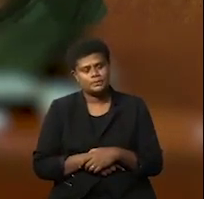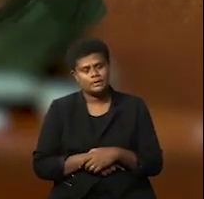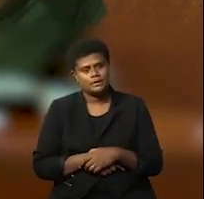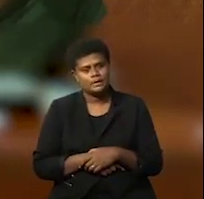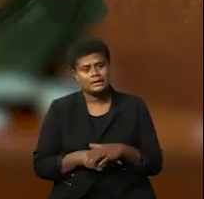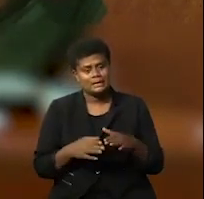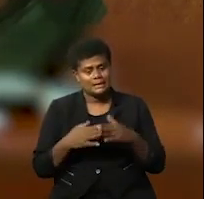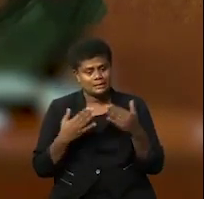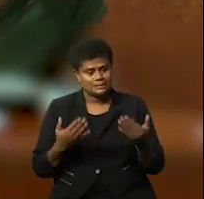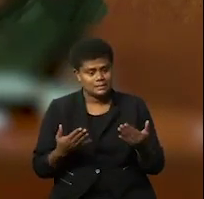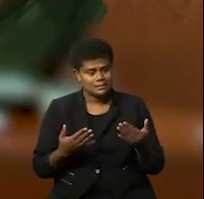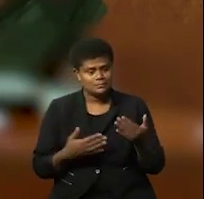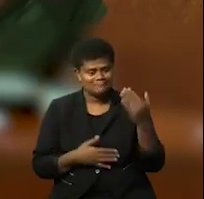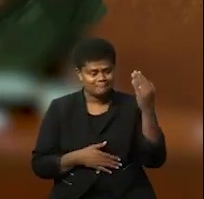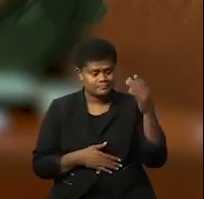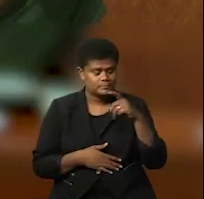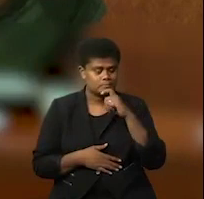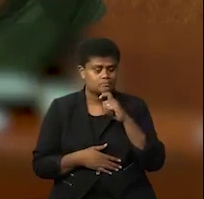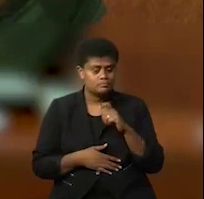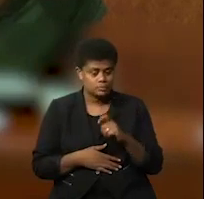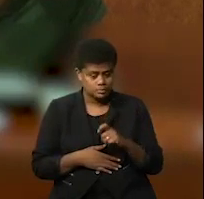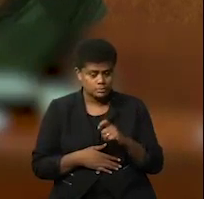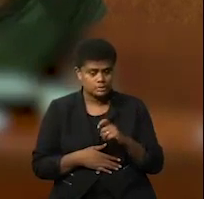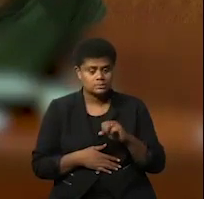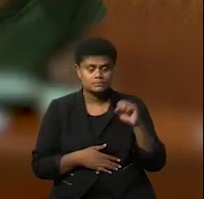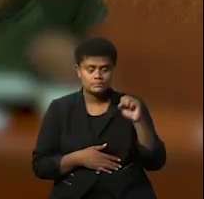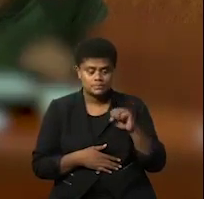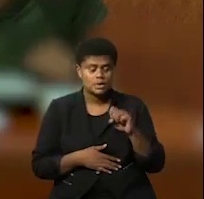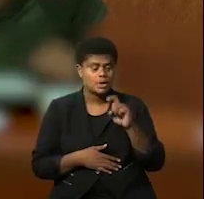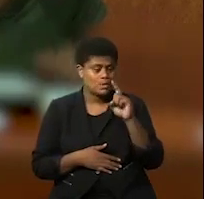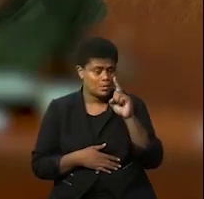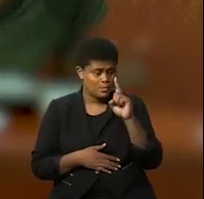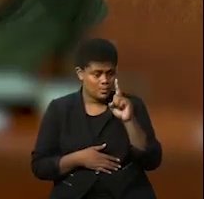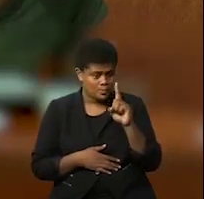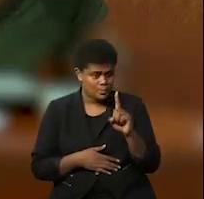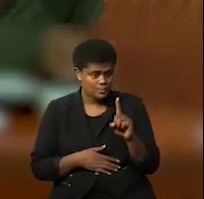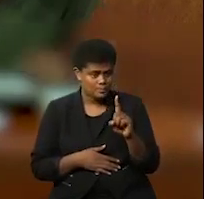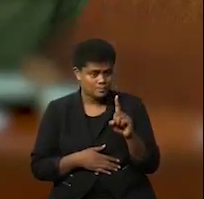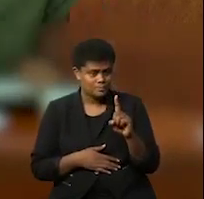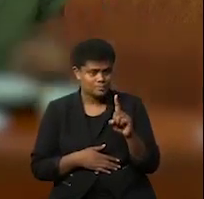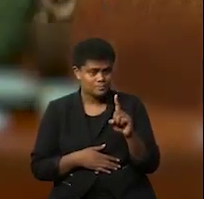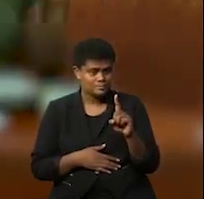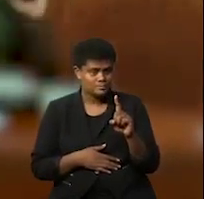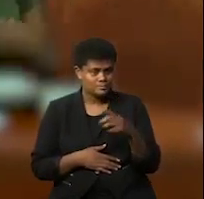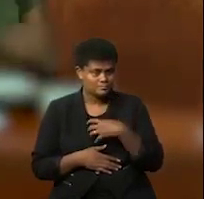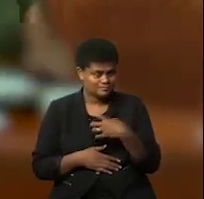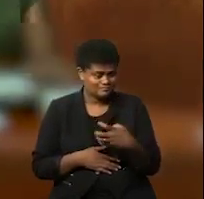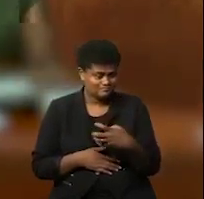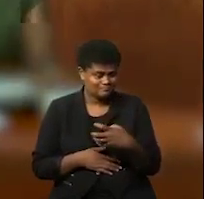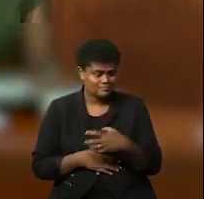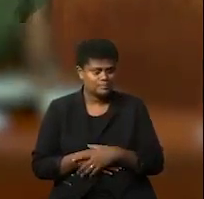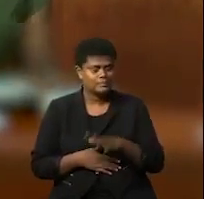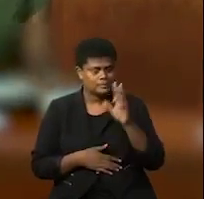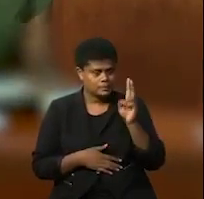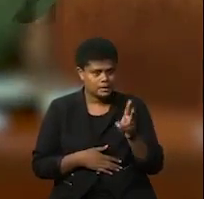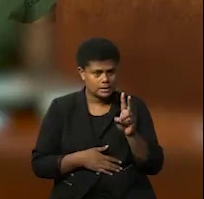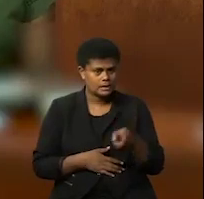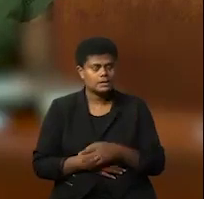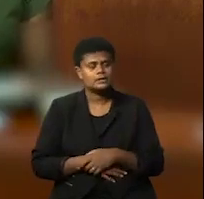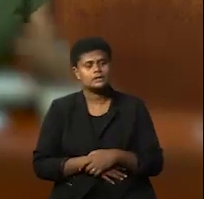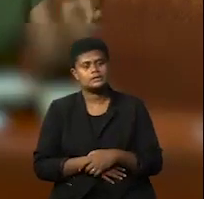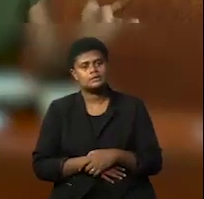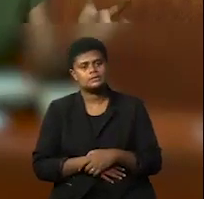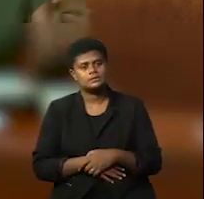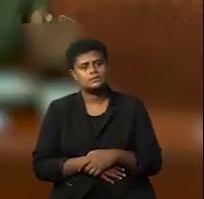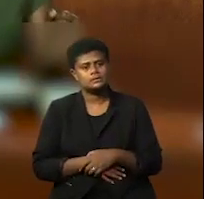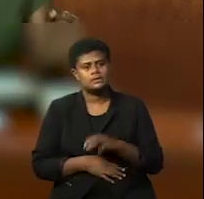voice then shook the earth? But now he hath promised, saying, yet once more I shake not only the earth, but also the heaven." So here we find that, you